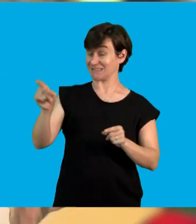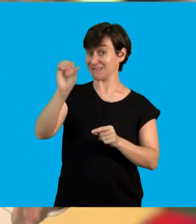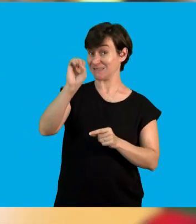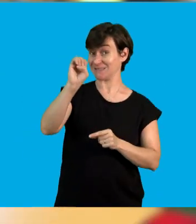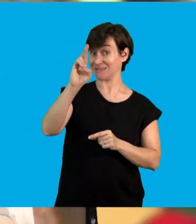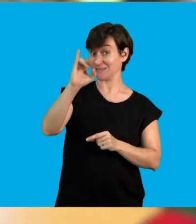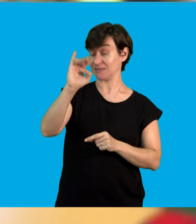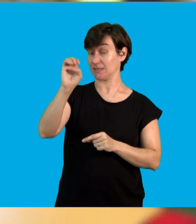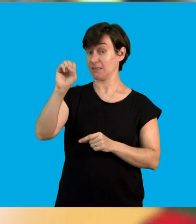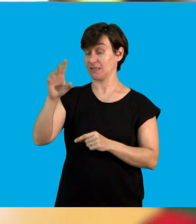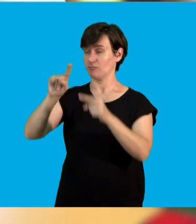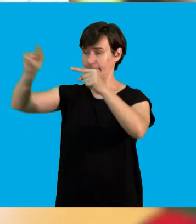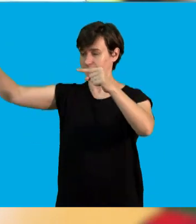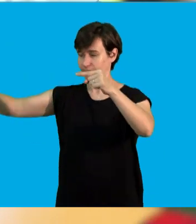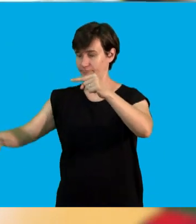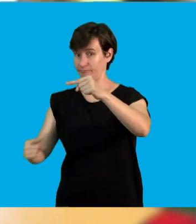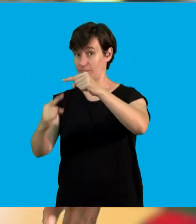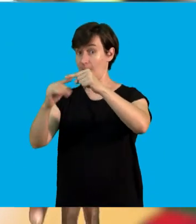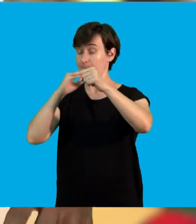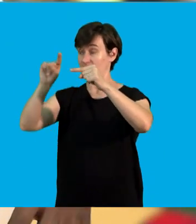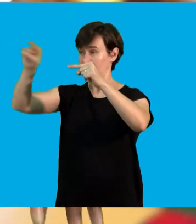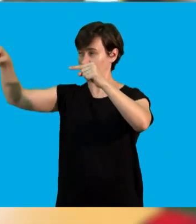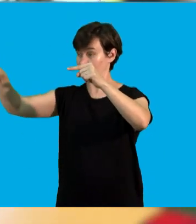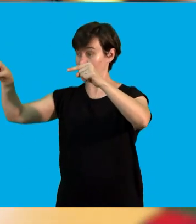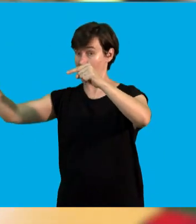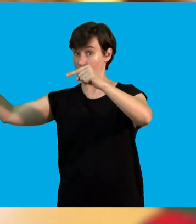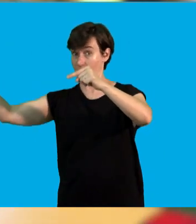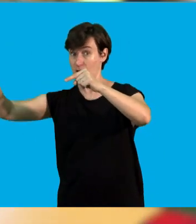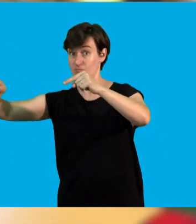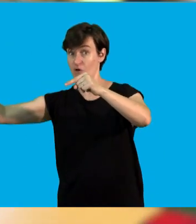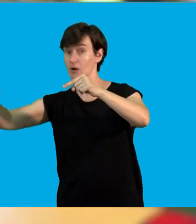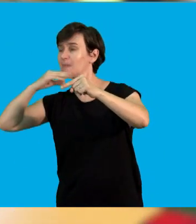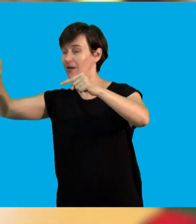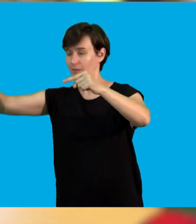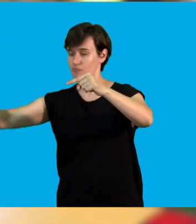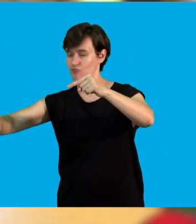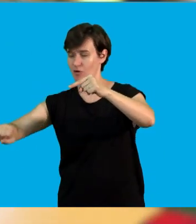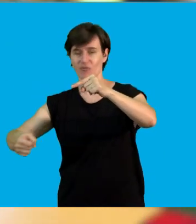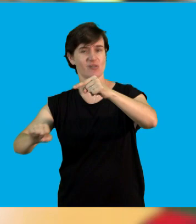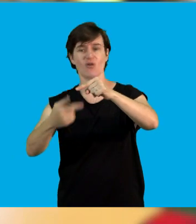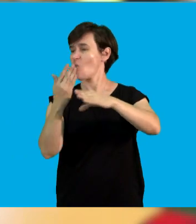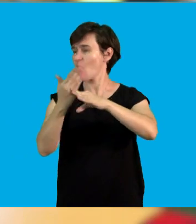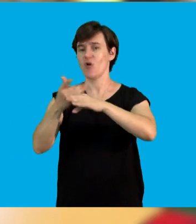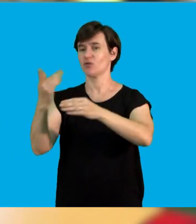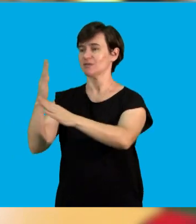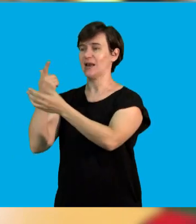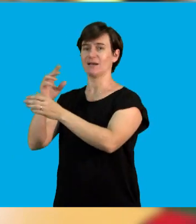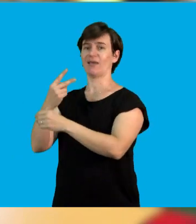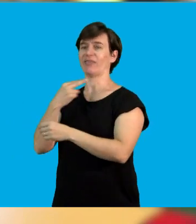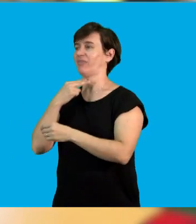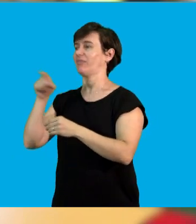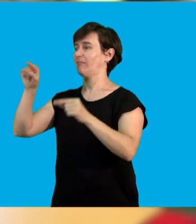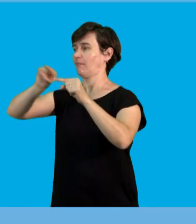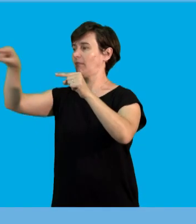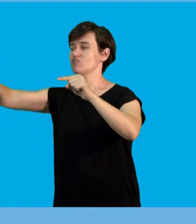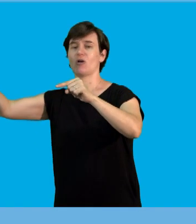first light bulb breaks, it means all the other ones following that light bulb will not be able to be used. So that's the reason why now we are using,